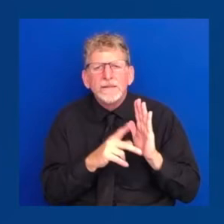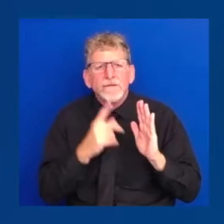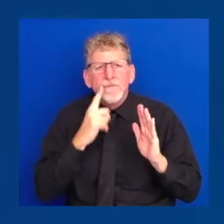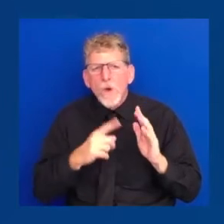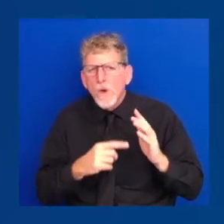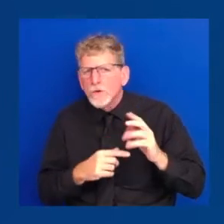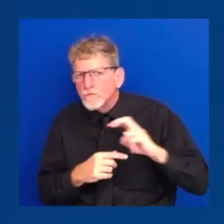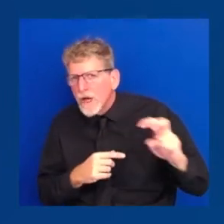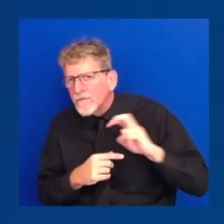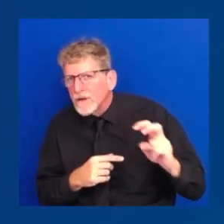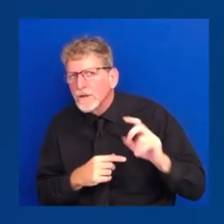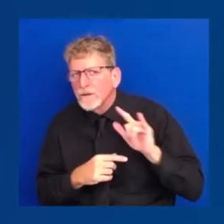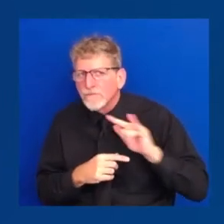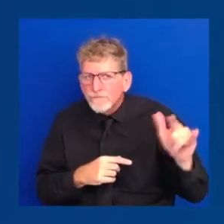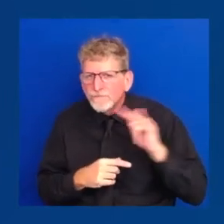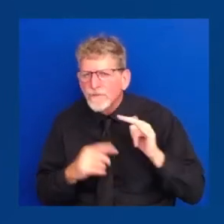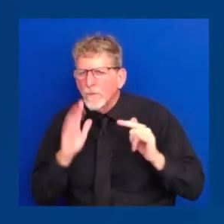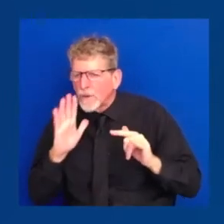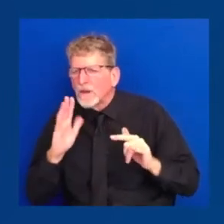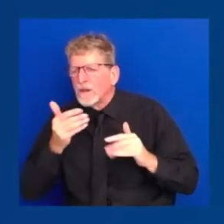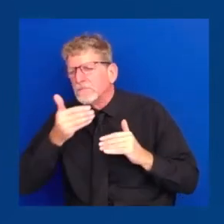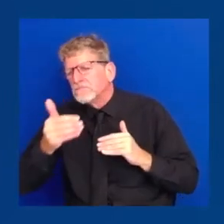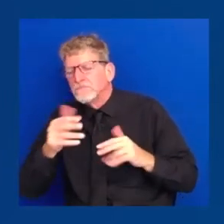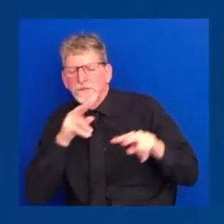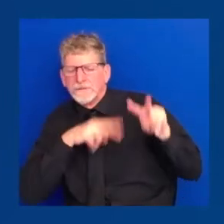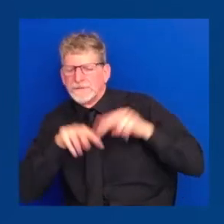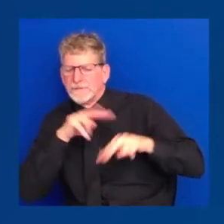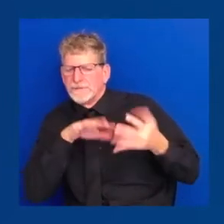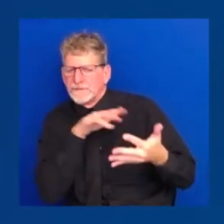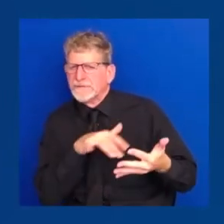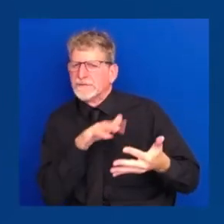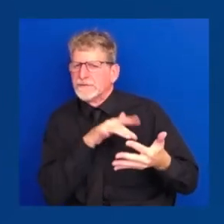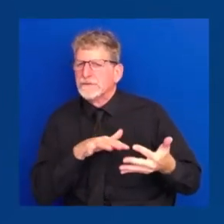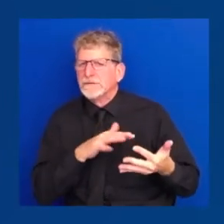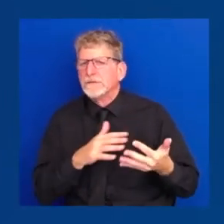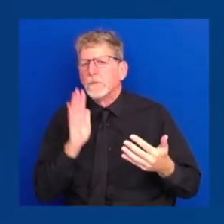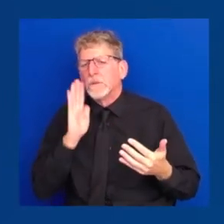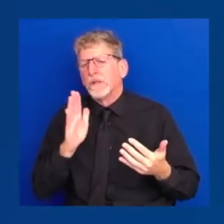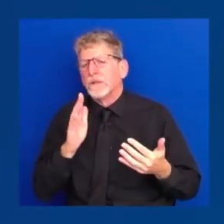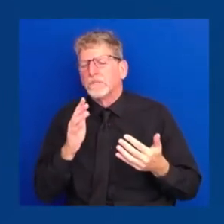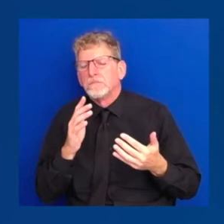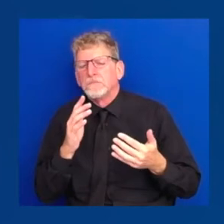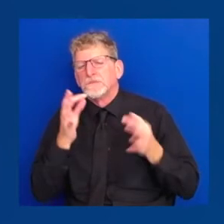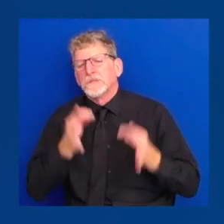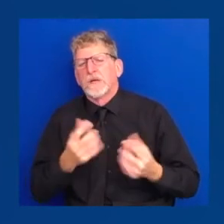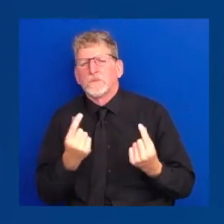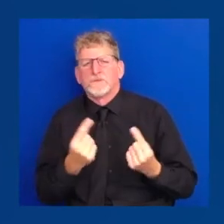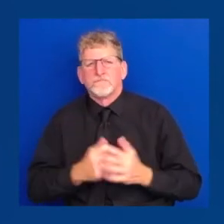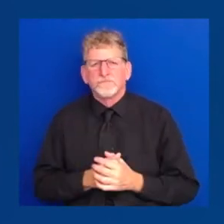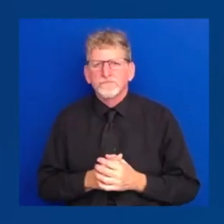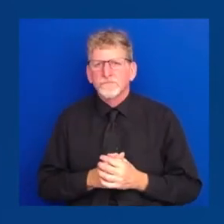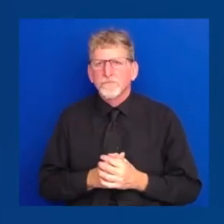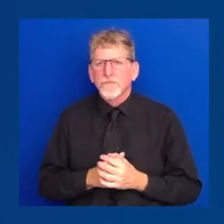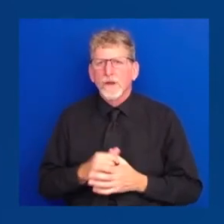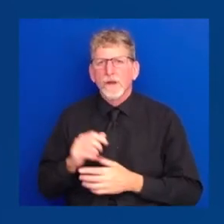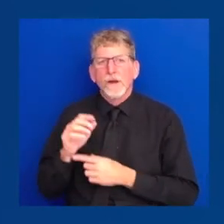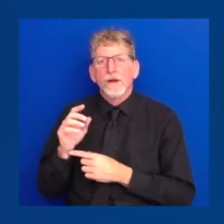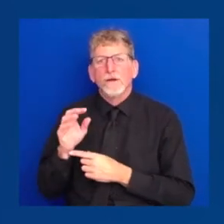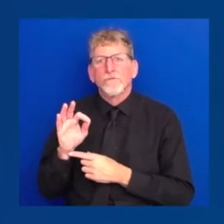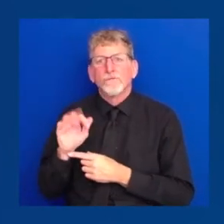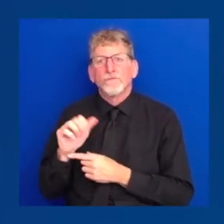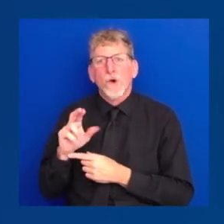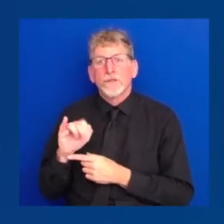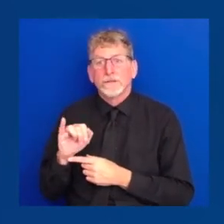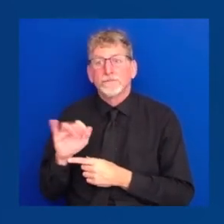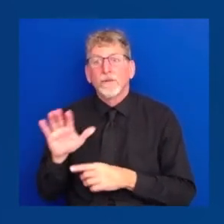Fauci. Yes, Cheryl, when one thinks of a pan-coronavirus vaccine, it really is going to be an